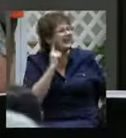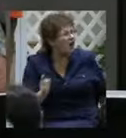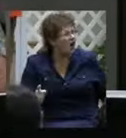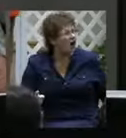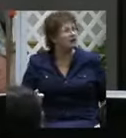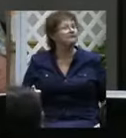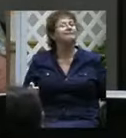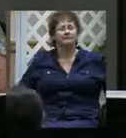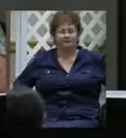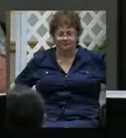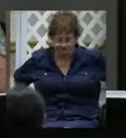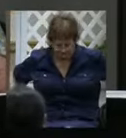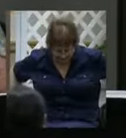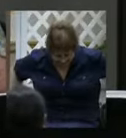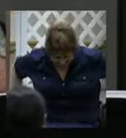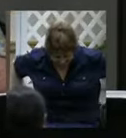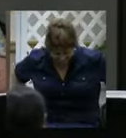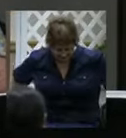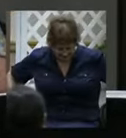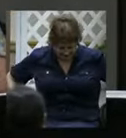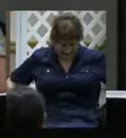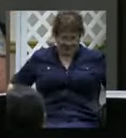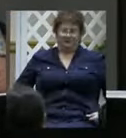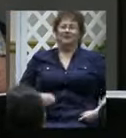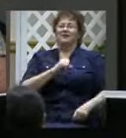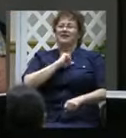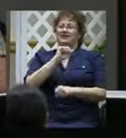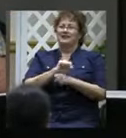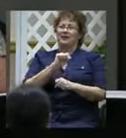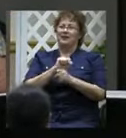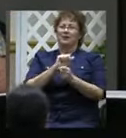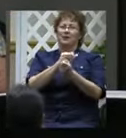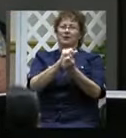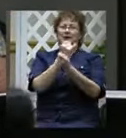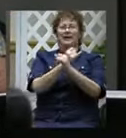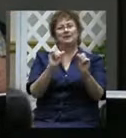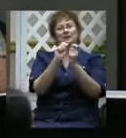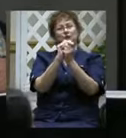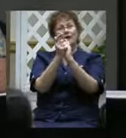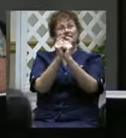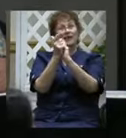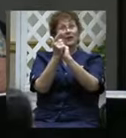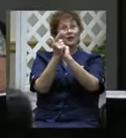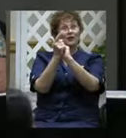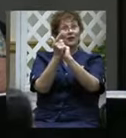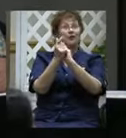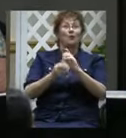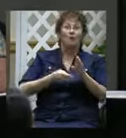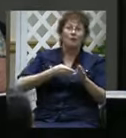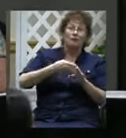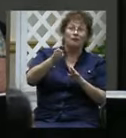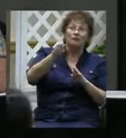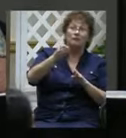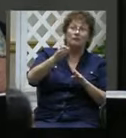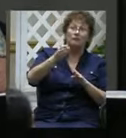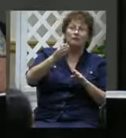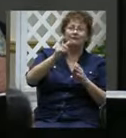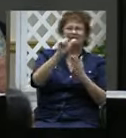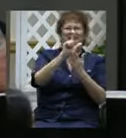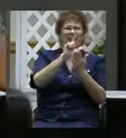Yeah. So I was saying I'm a self-employed independent translator, and I've been working mostly on all kinds of